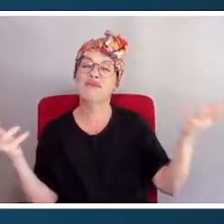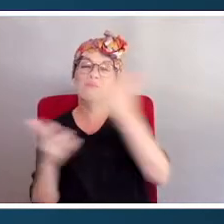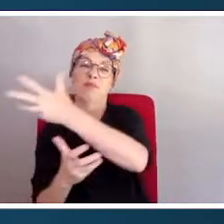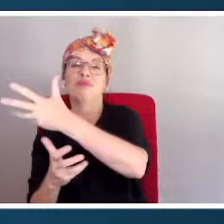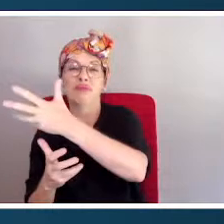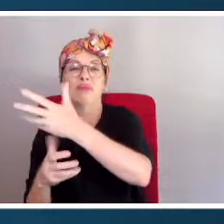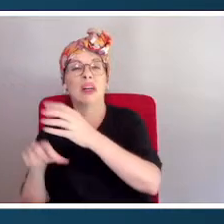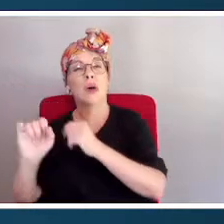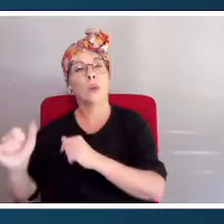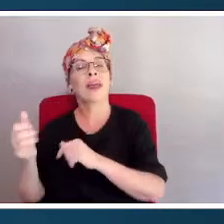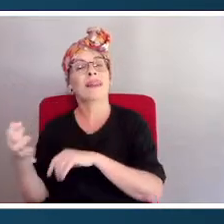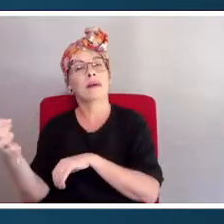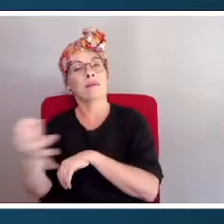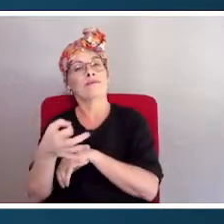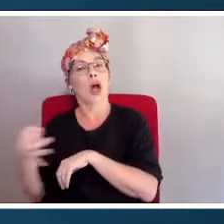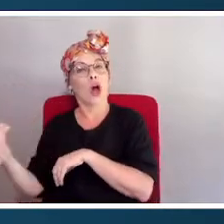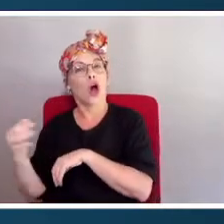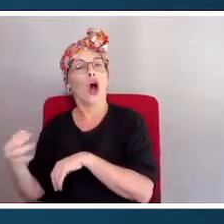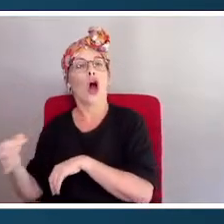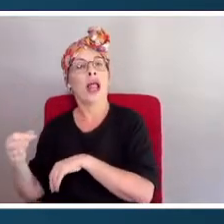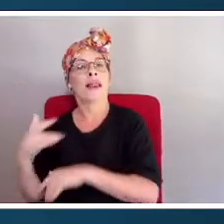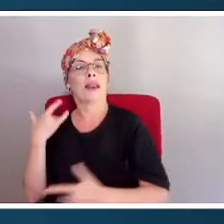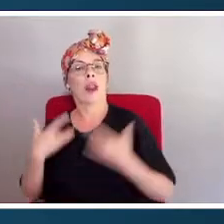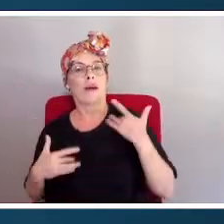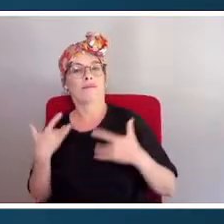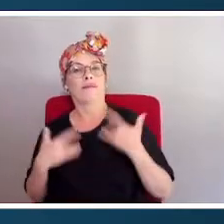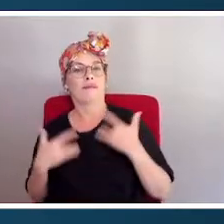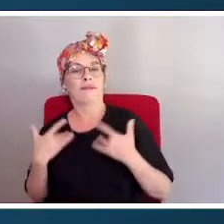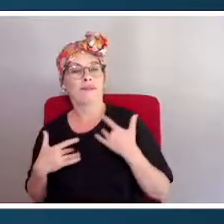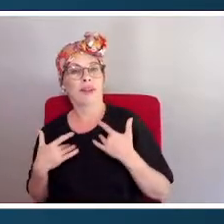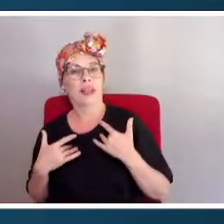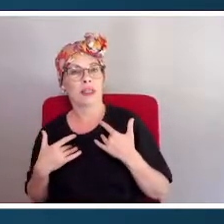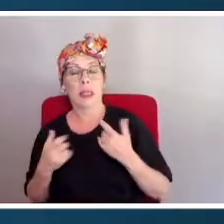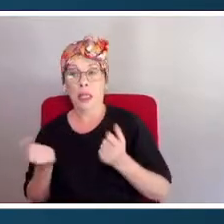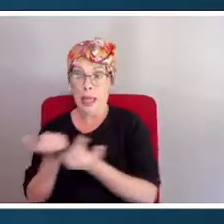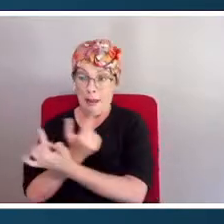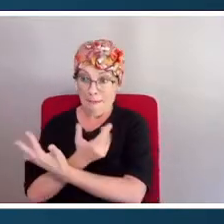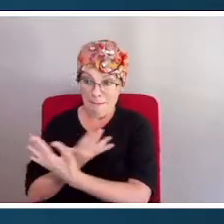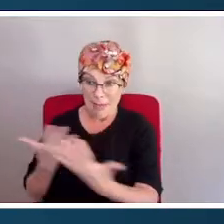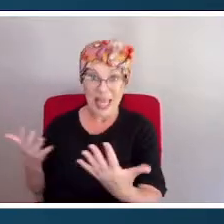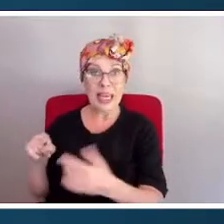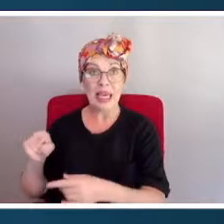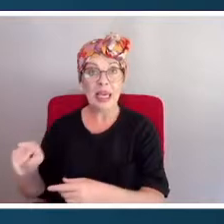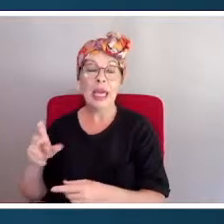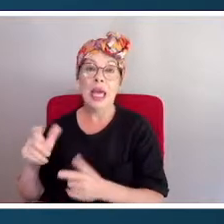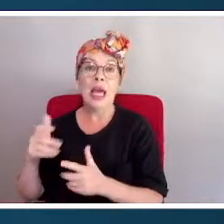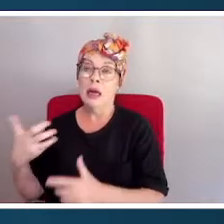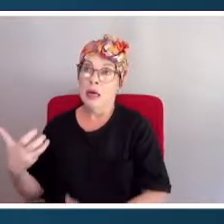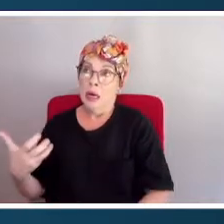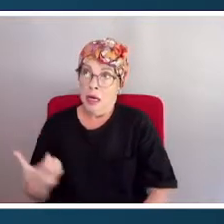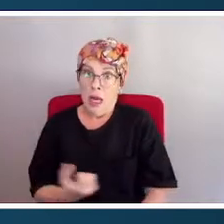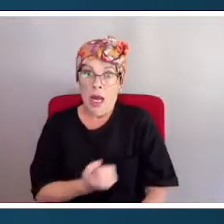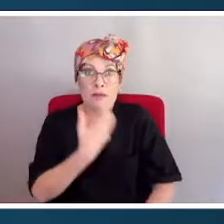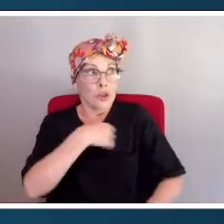position to take new loans necessary for the scale of infrastructure that is